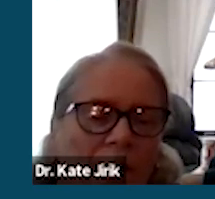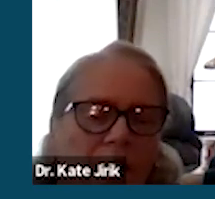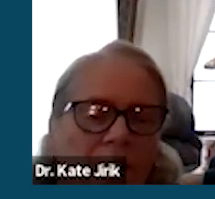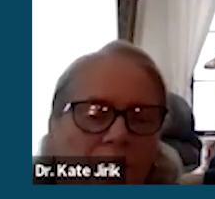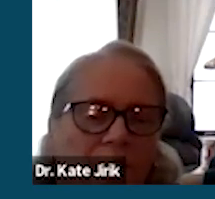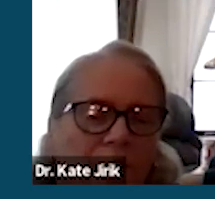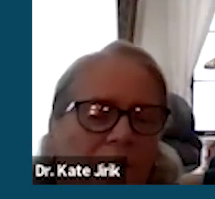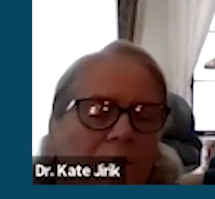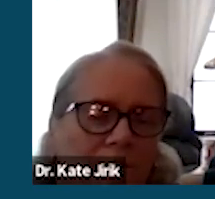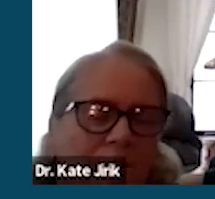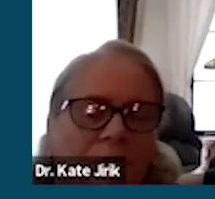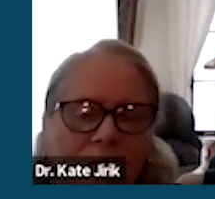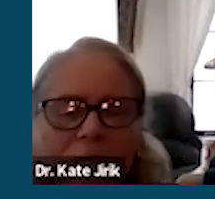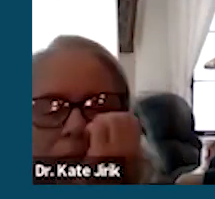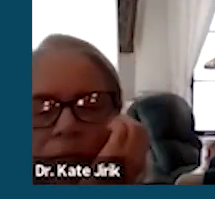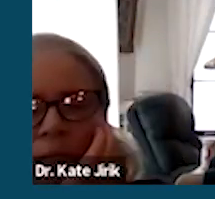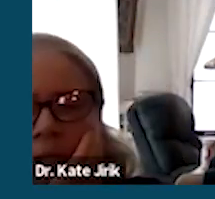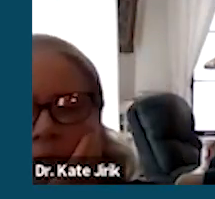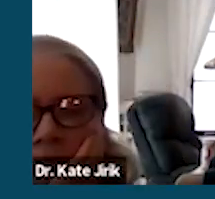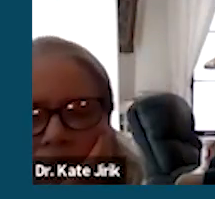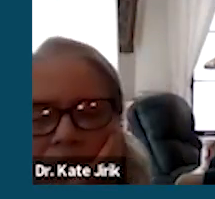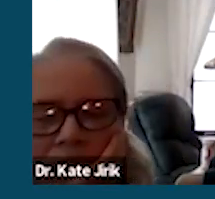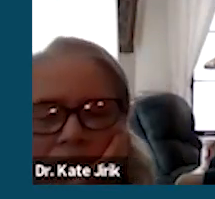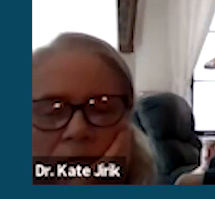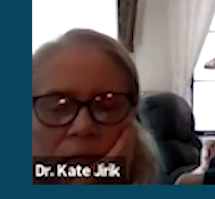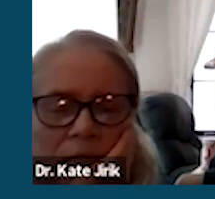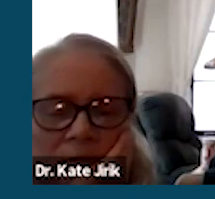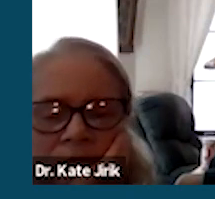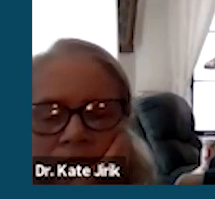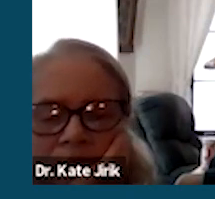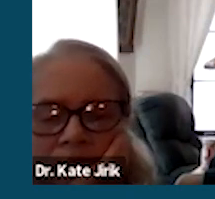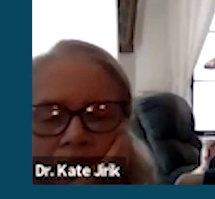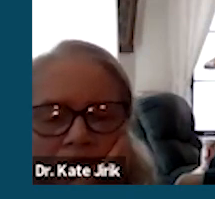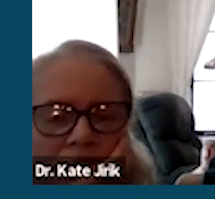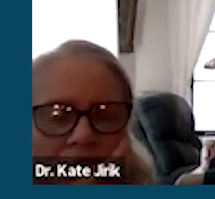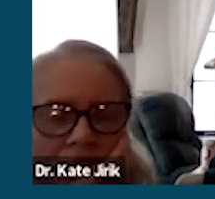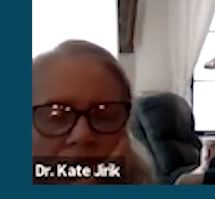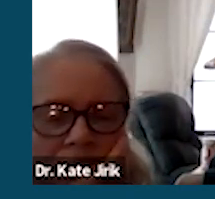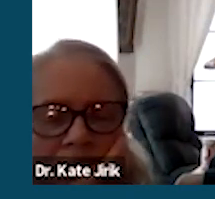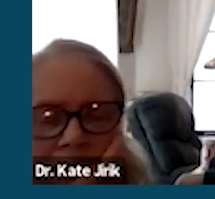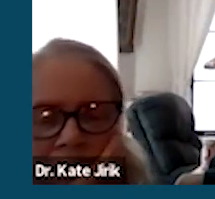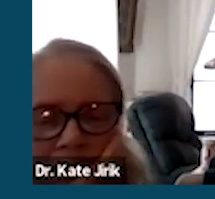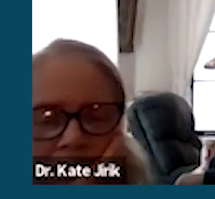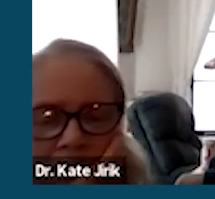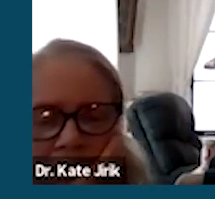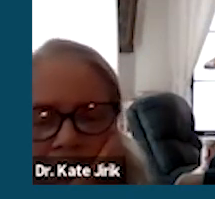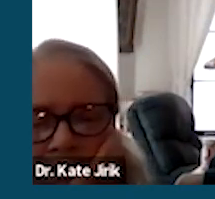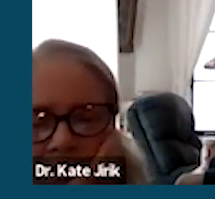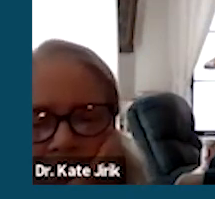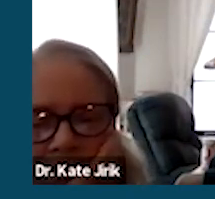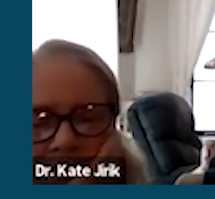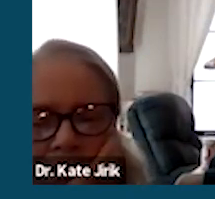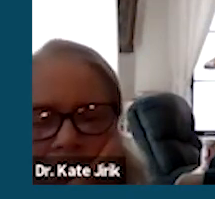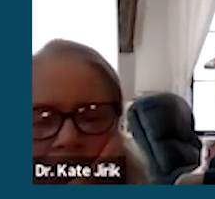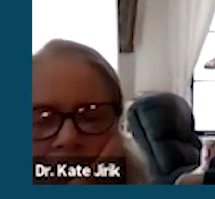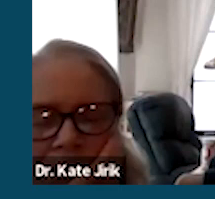Oh, hang on. Let me tell you another cool thing my primary care doctor did. About 2 years ago, I had a very traumatic experience